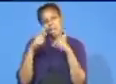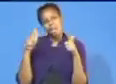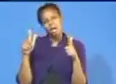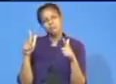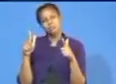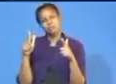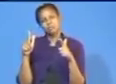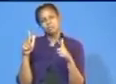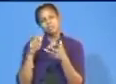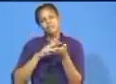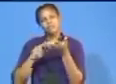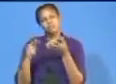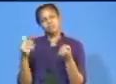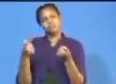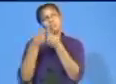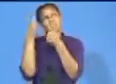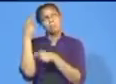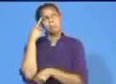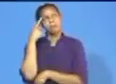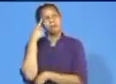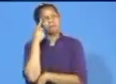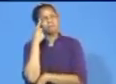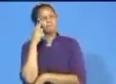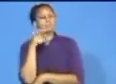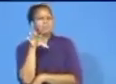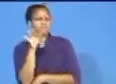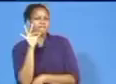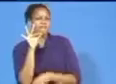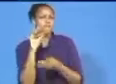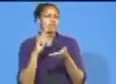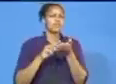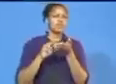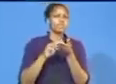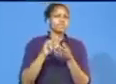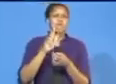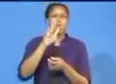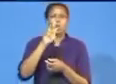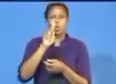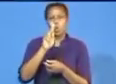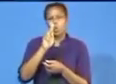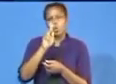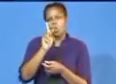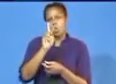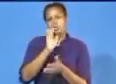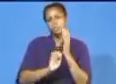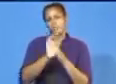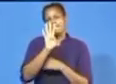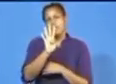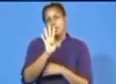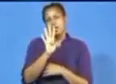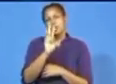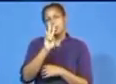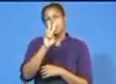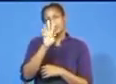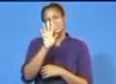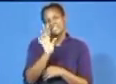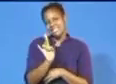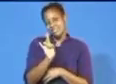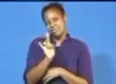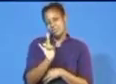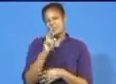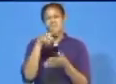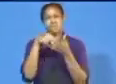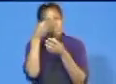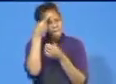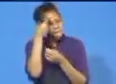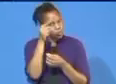challenges my mind. You find the text in Luke 4:27. So let me read the